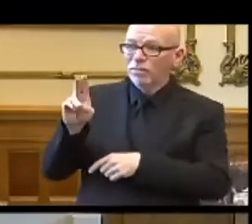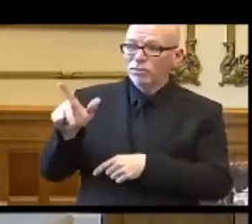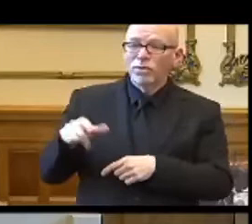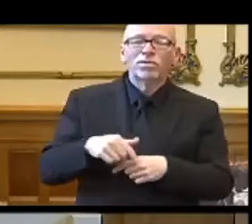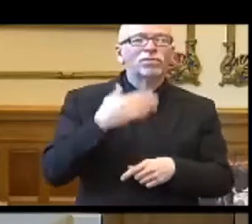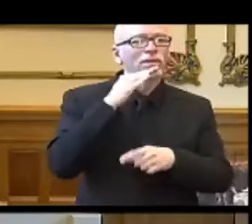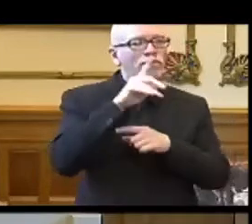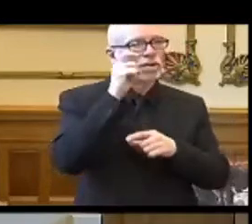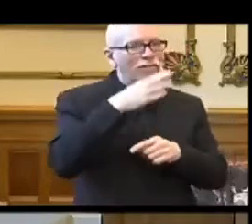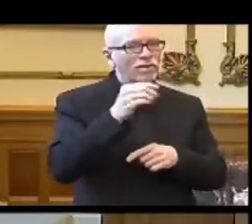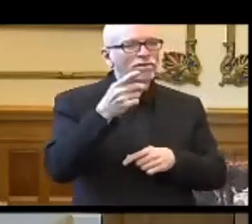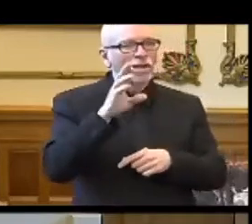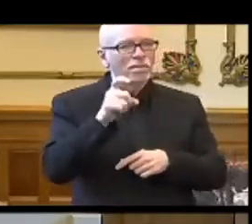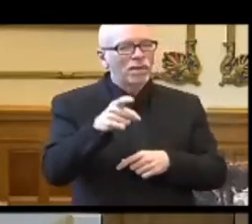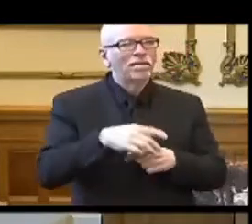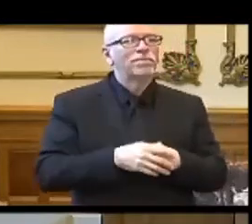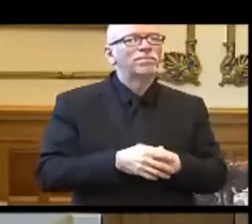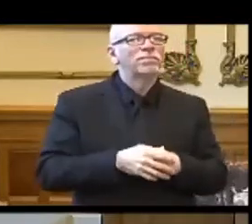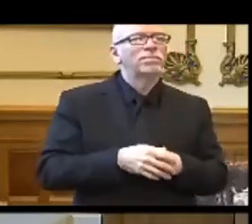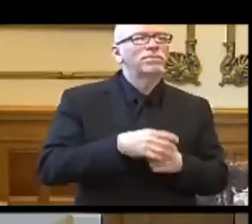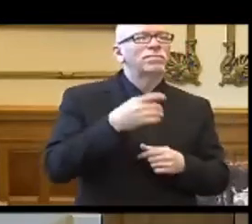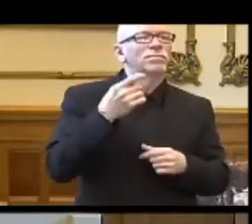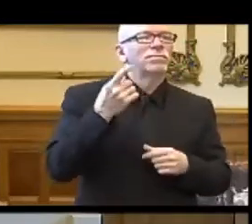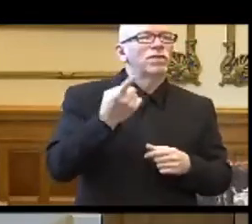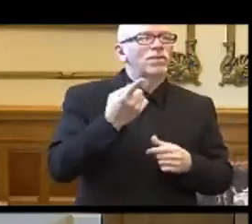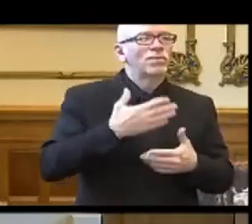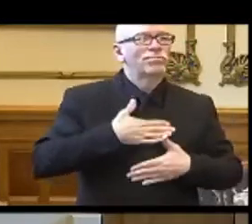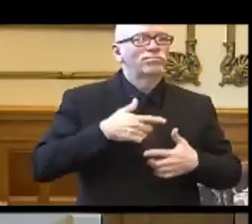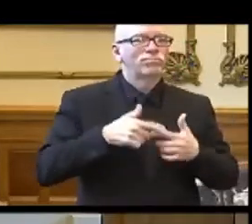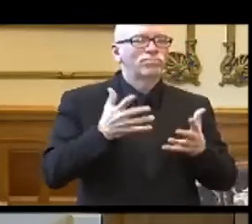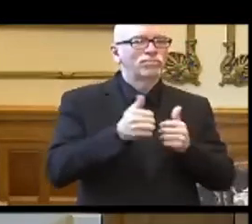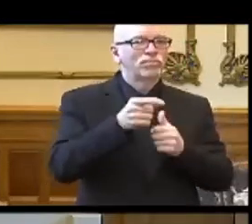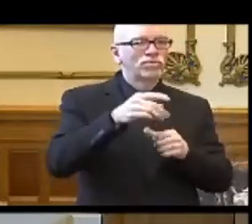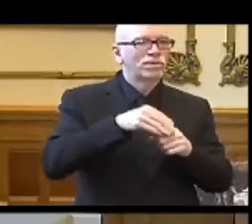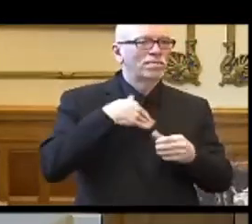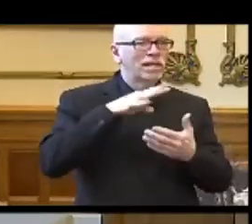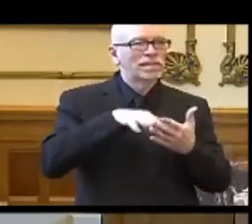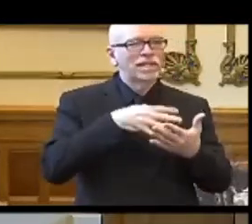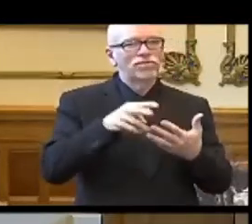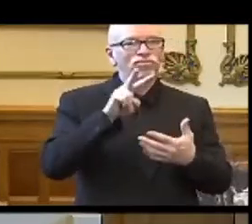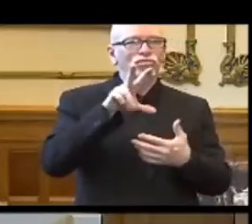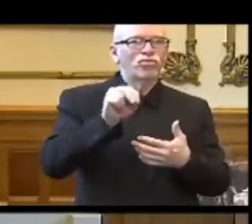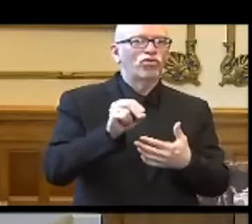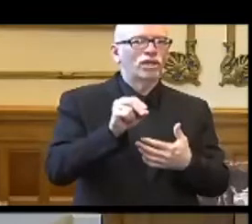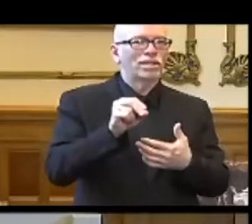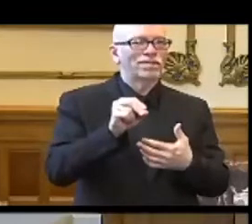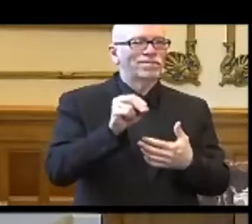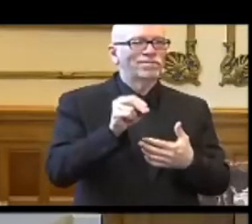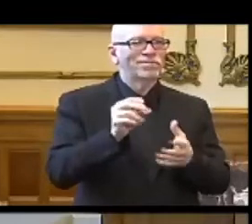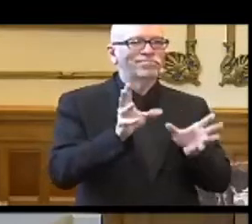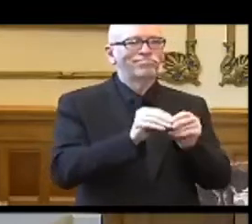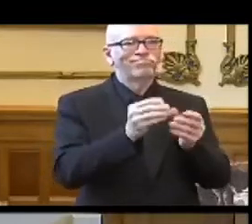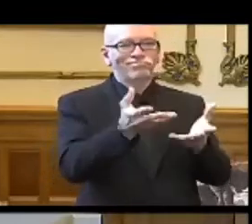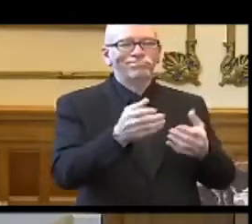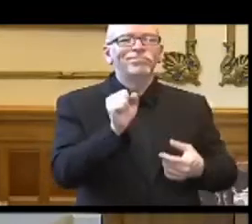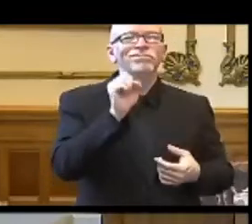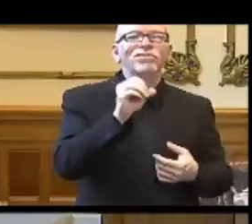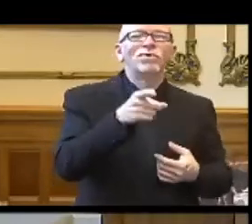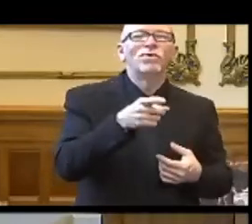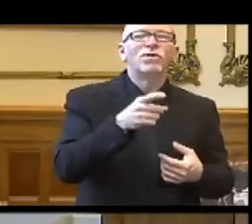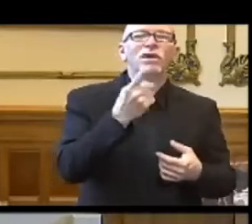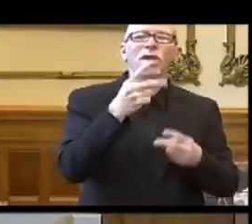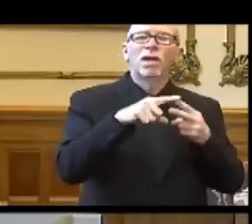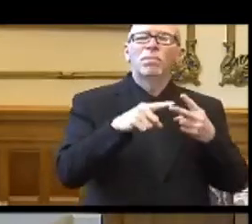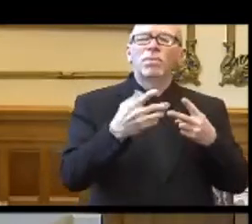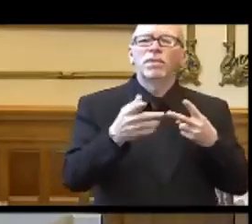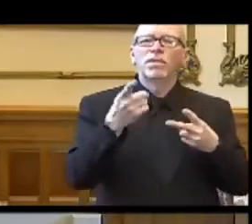Governor. Good afternoon, Dr. Box. Always good to visit with you guys on my scheduled 2:30 watching. So a couple of things.